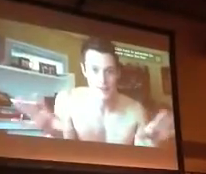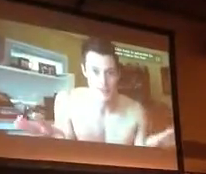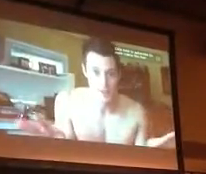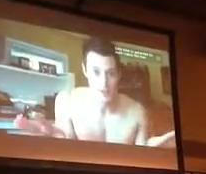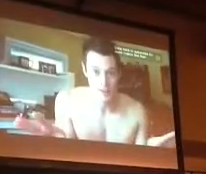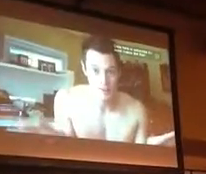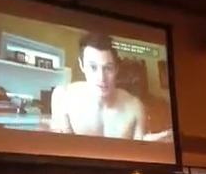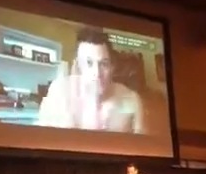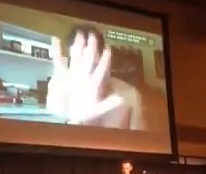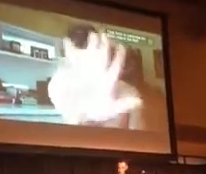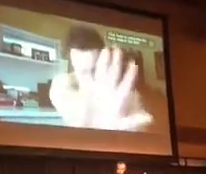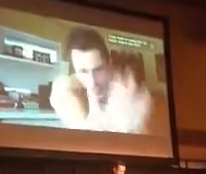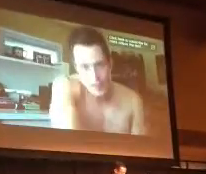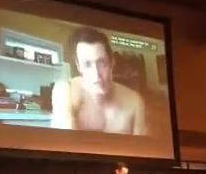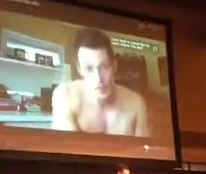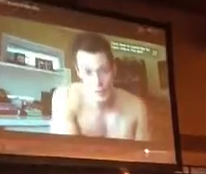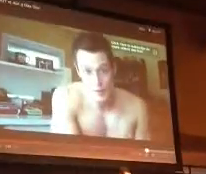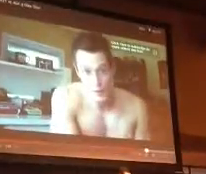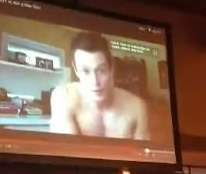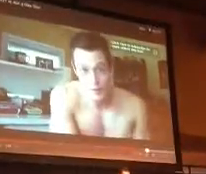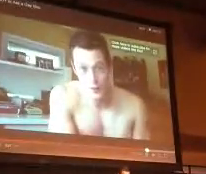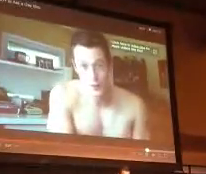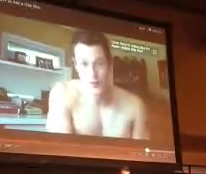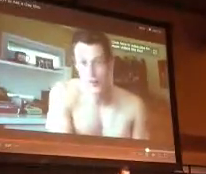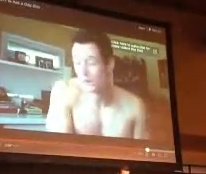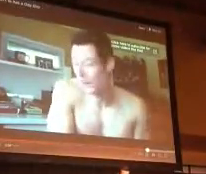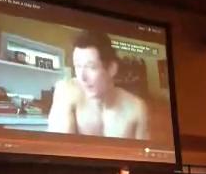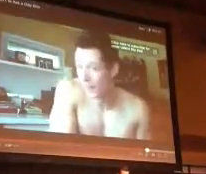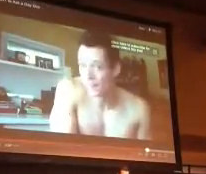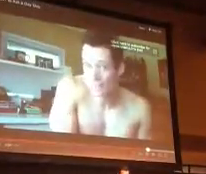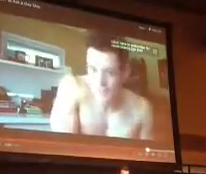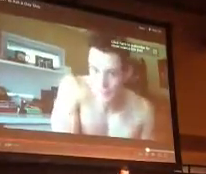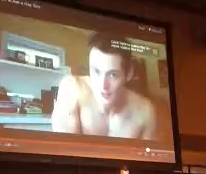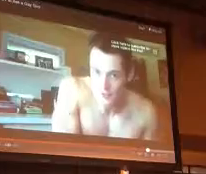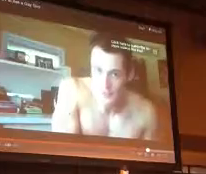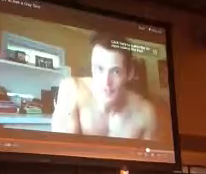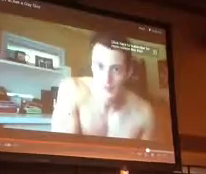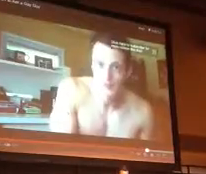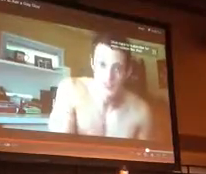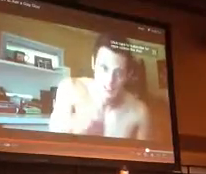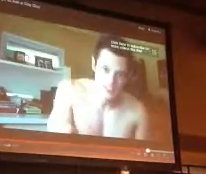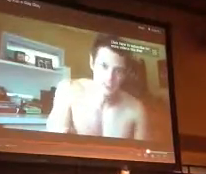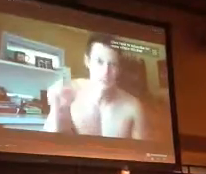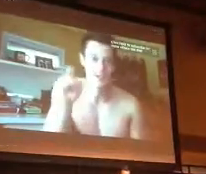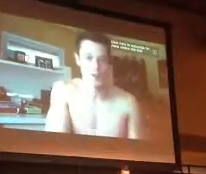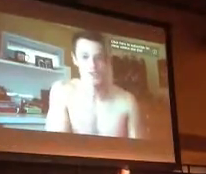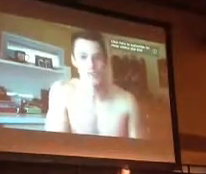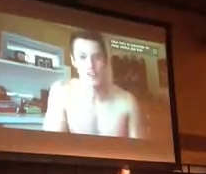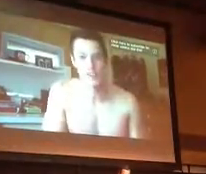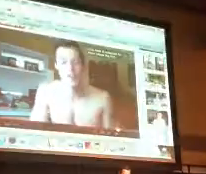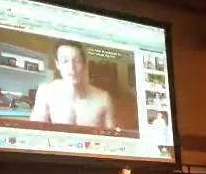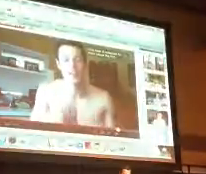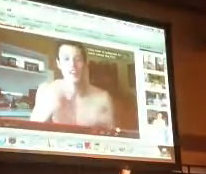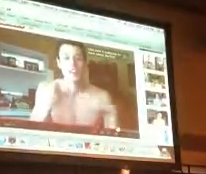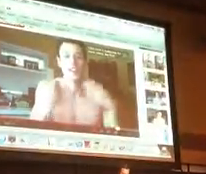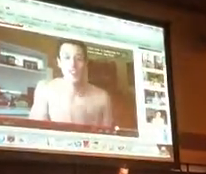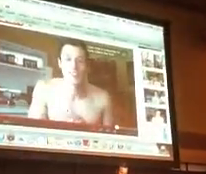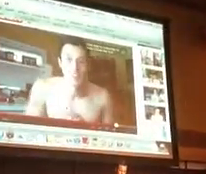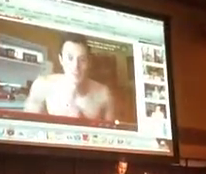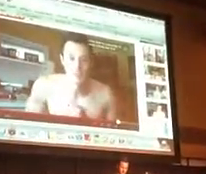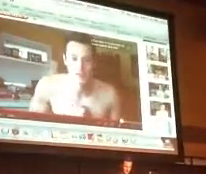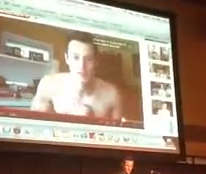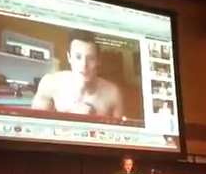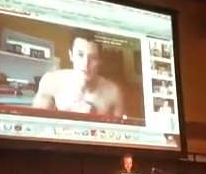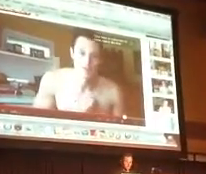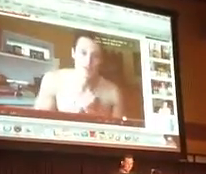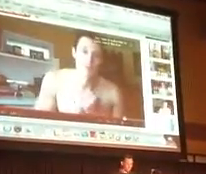the comments and we'll check it out. And a very special thank you to Facebook fan Dawson Jones, because it was his idea to create this video. And